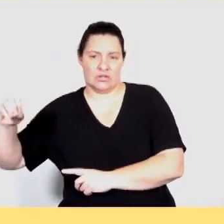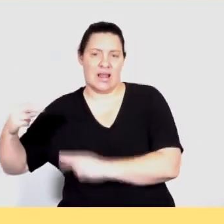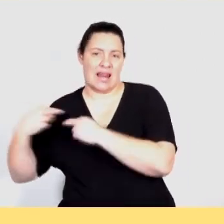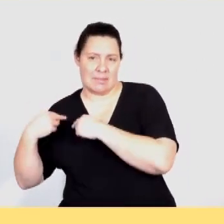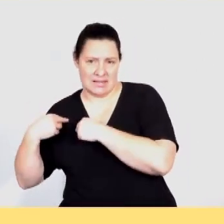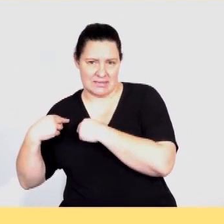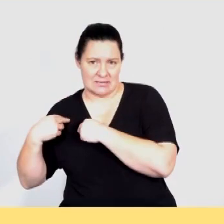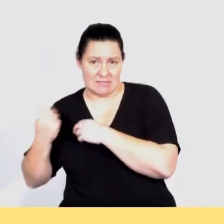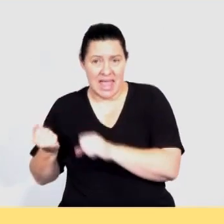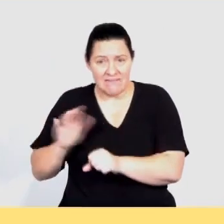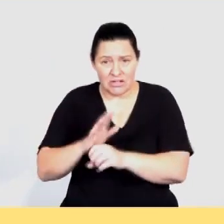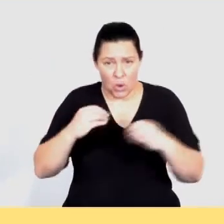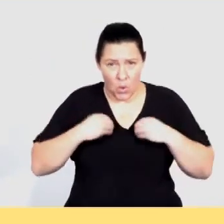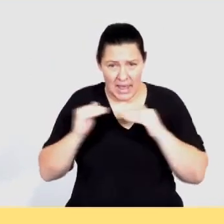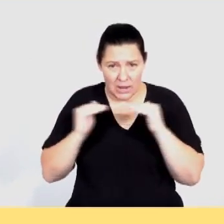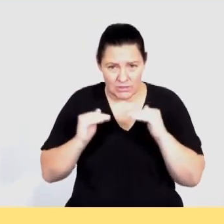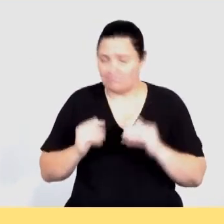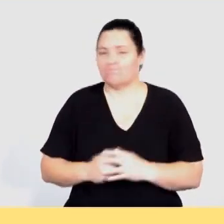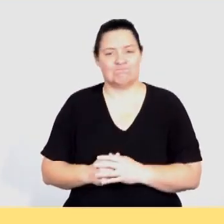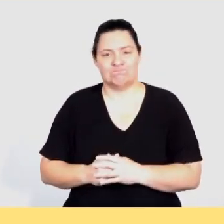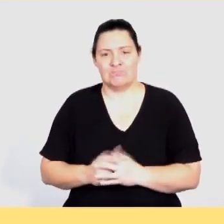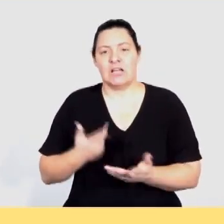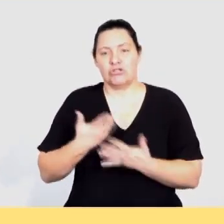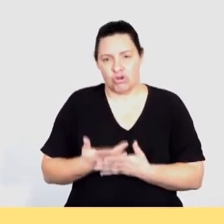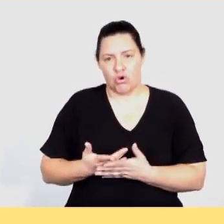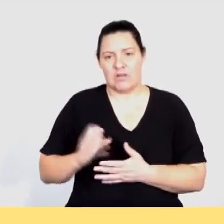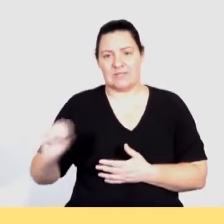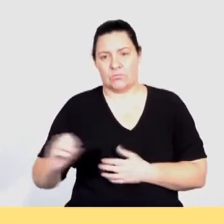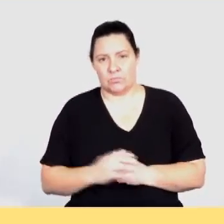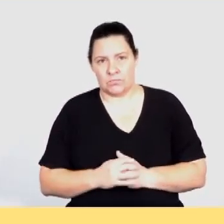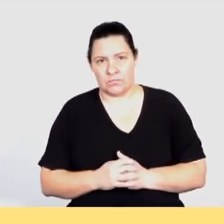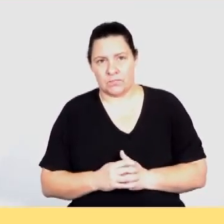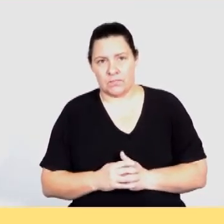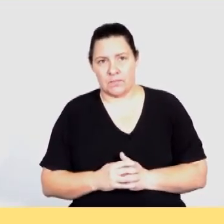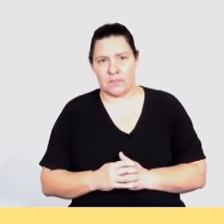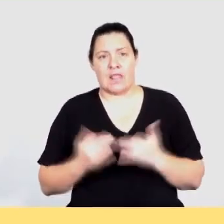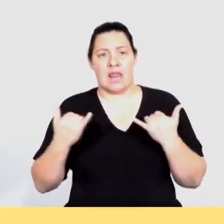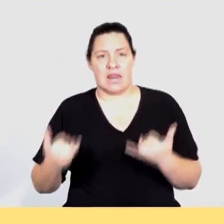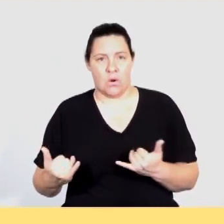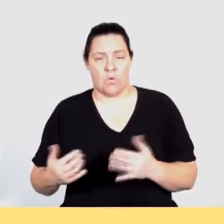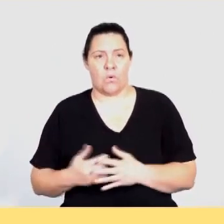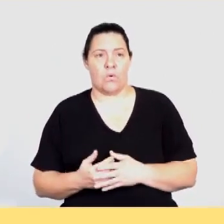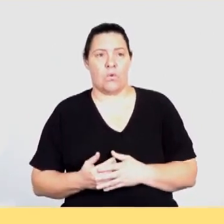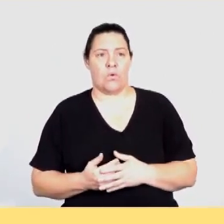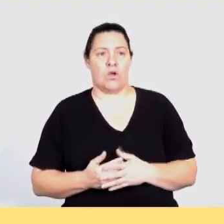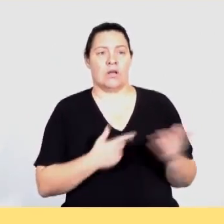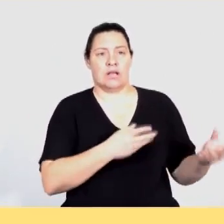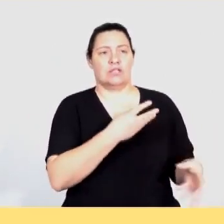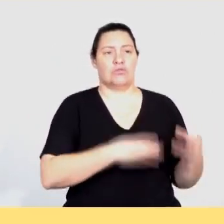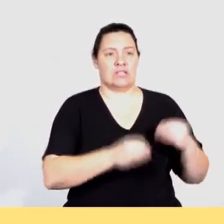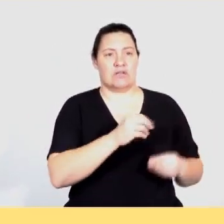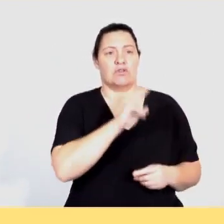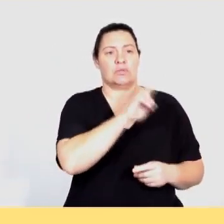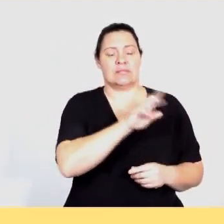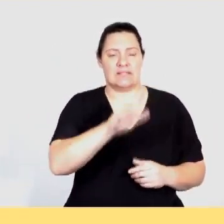30,000. Does it have an effect on my owner's equity? No. So here it becomes 0. Let's quickly do together